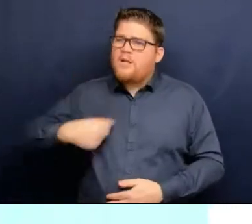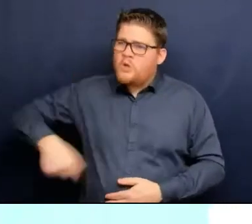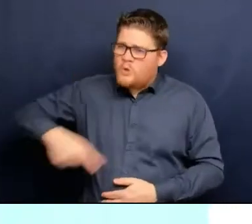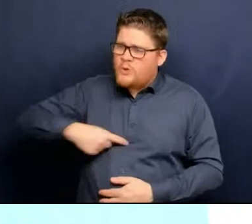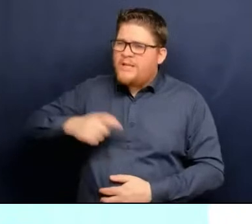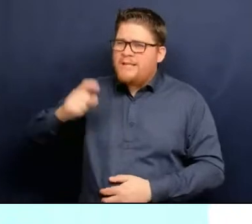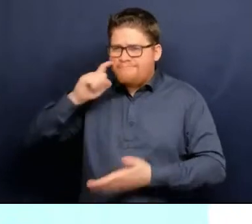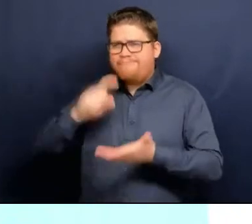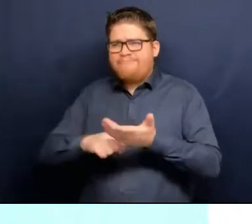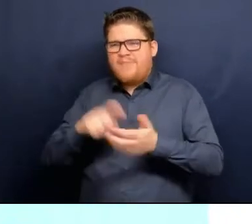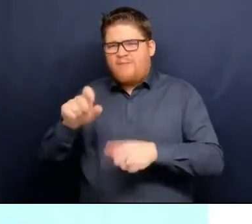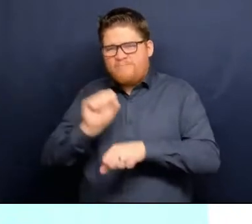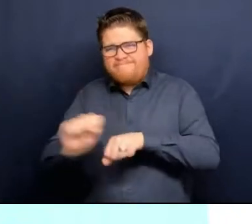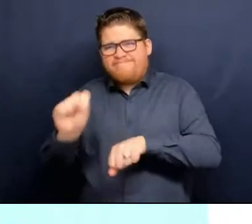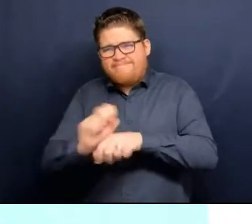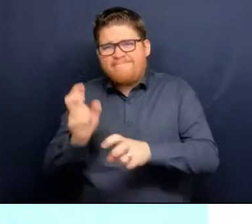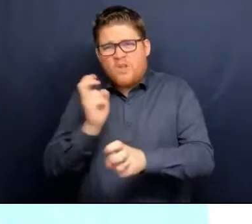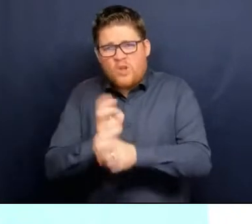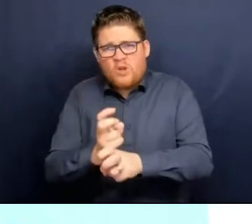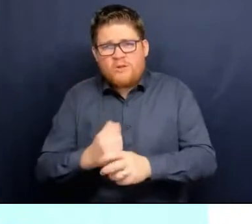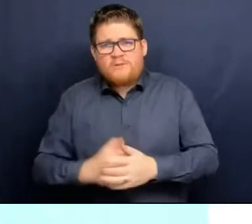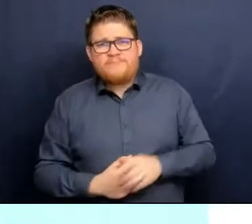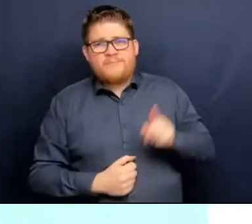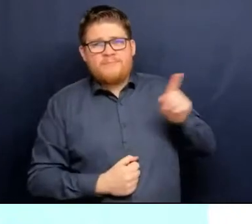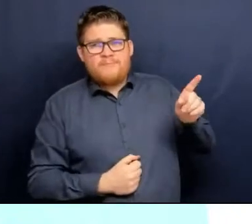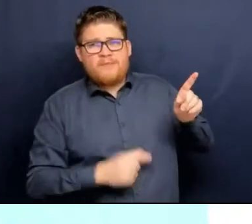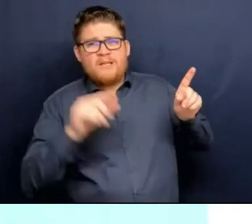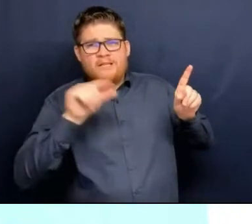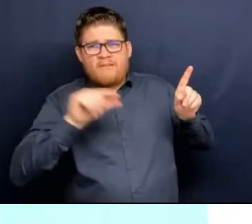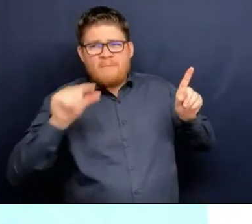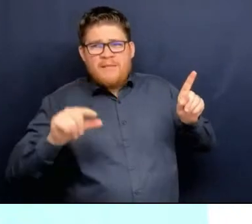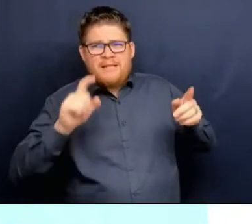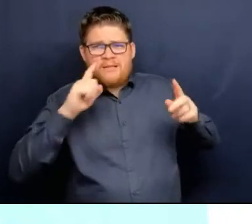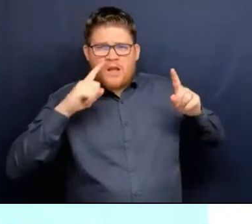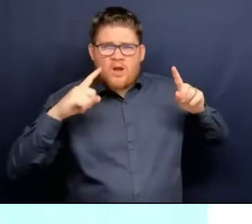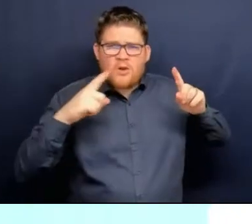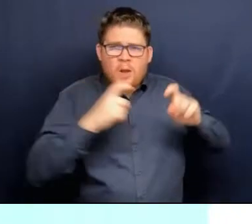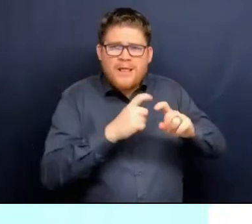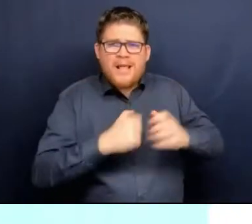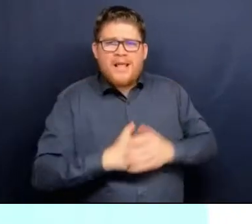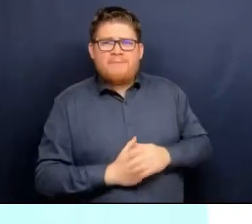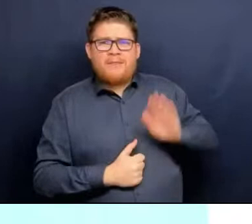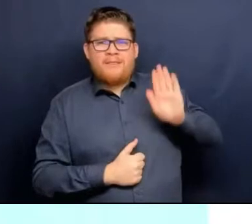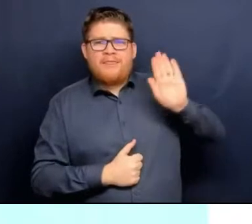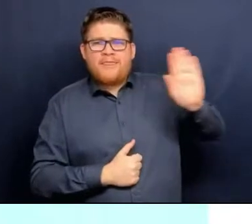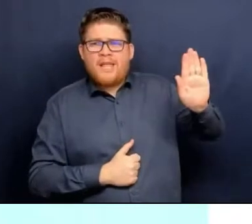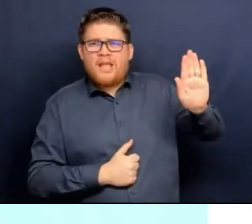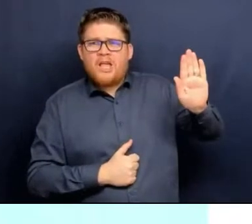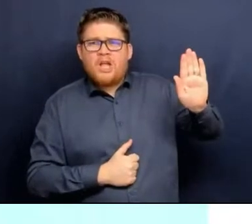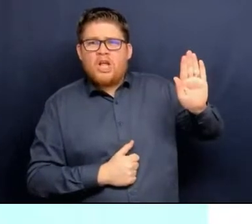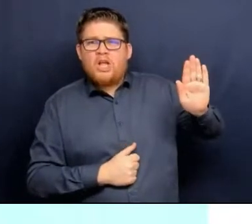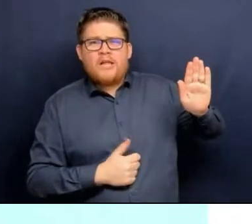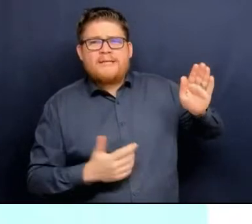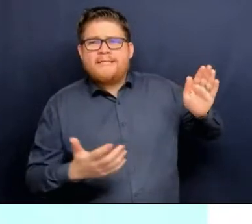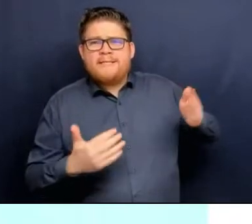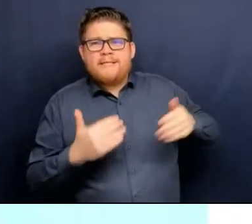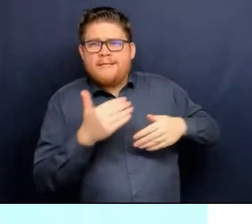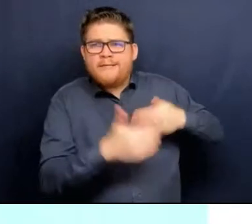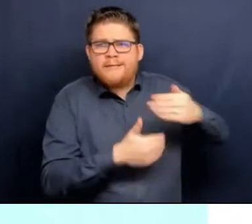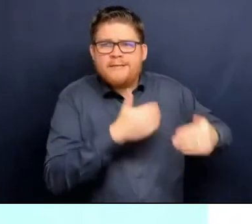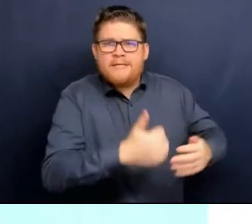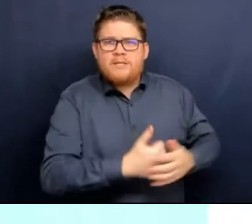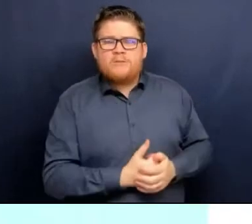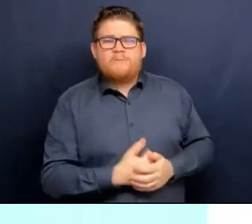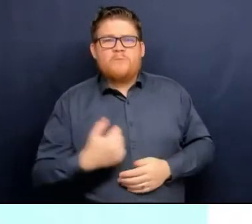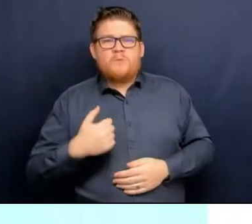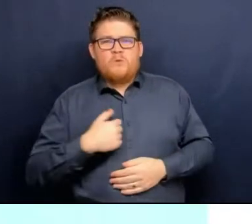government, within this bureaucracy. And I think that in partnership, we need to work towards transforming and decolonizing the legislative